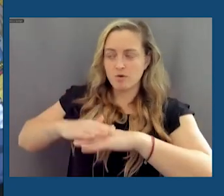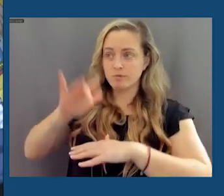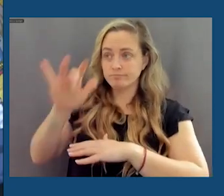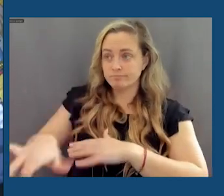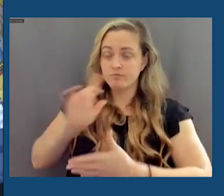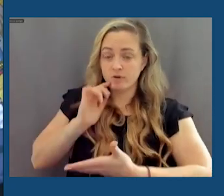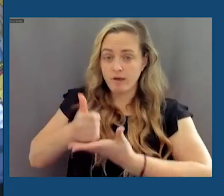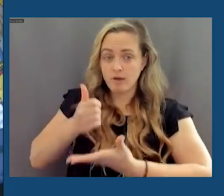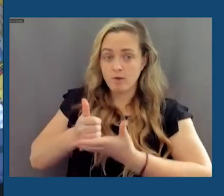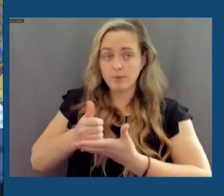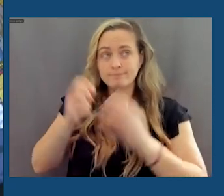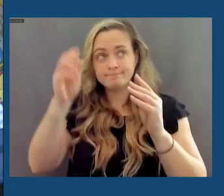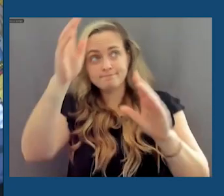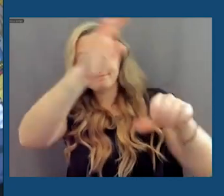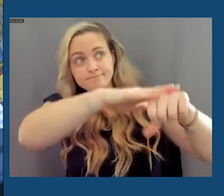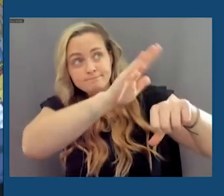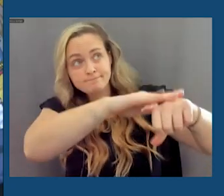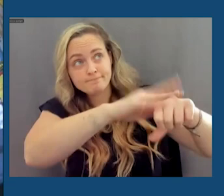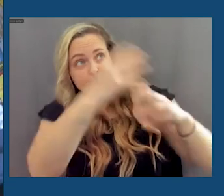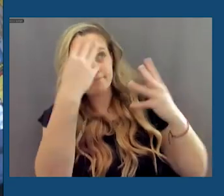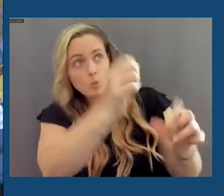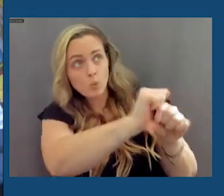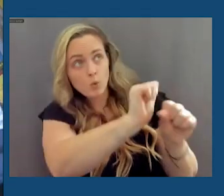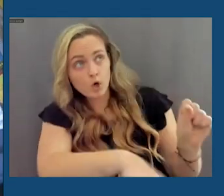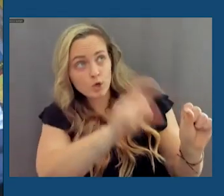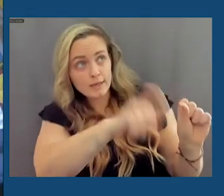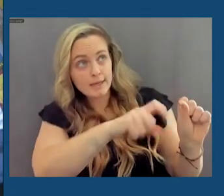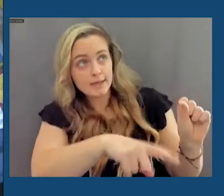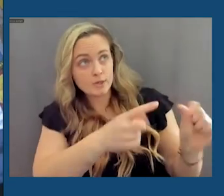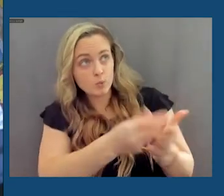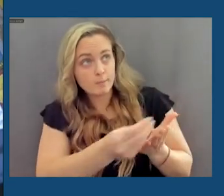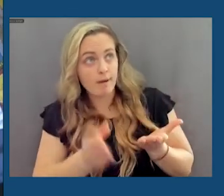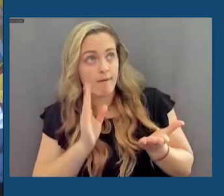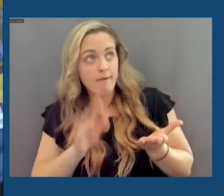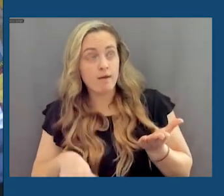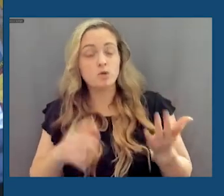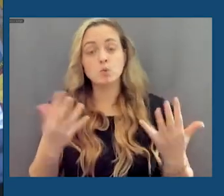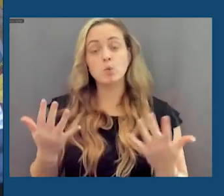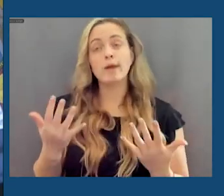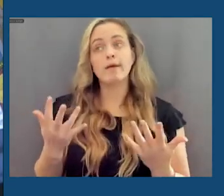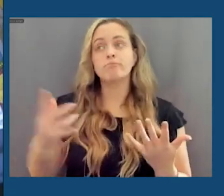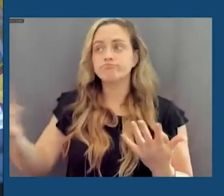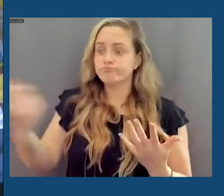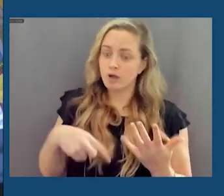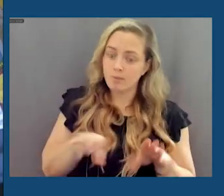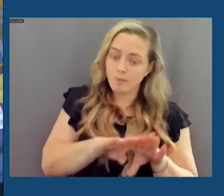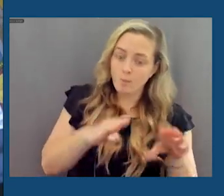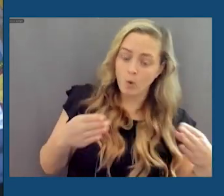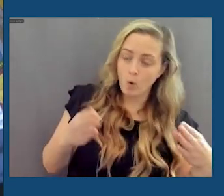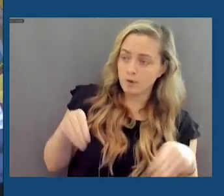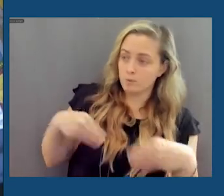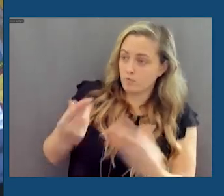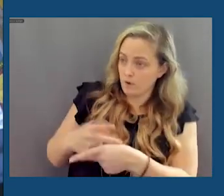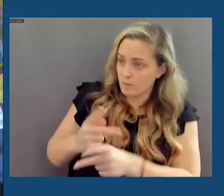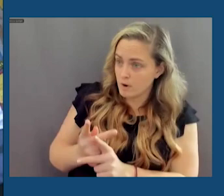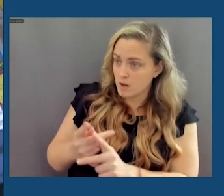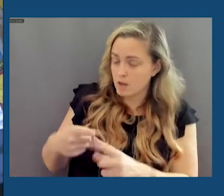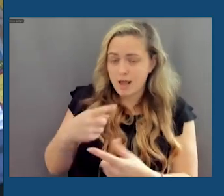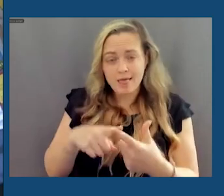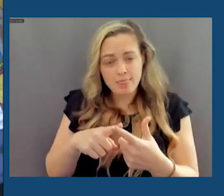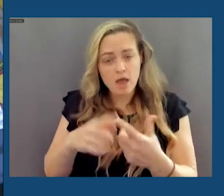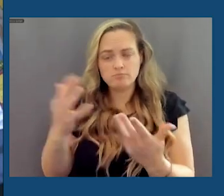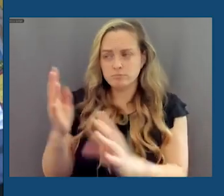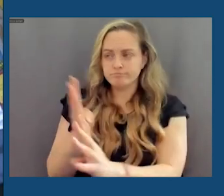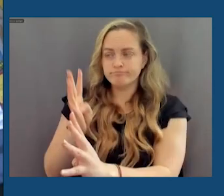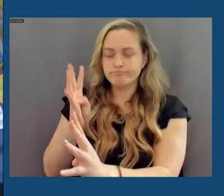over the loudspeaker, the worker comes, they open it, they have to wait for them, they open the lock, they get you your product, then you got to go wait